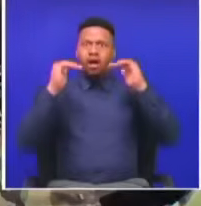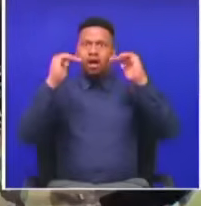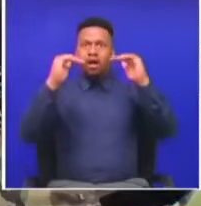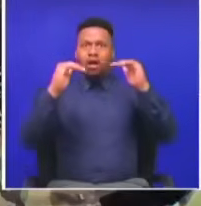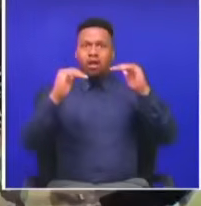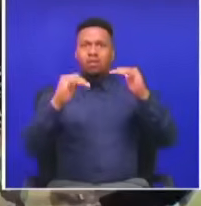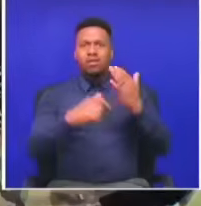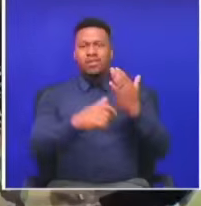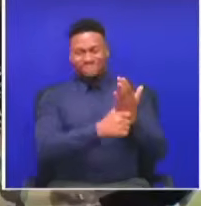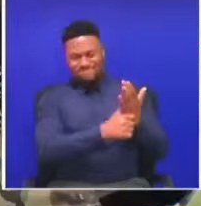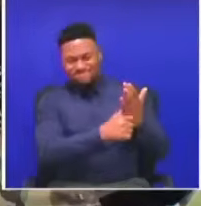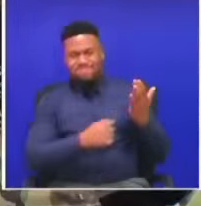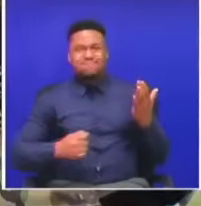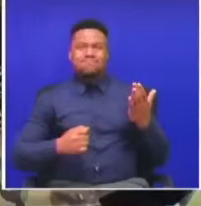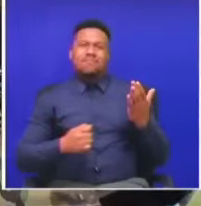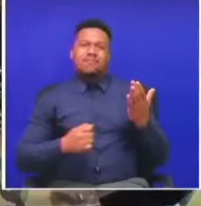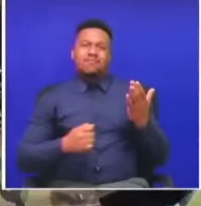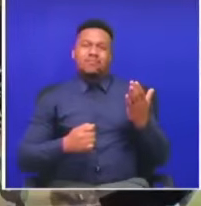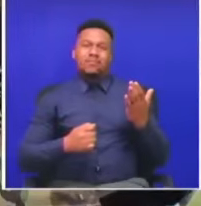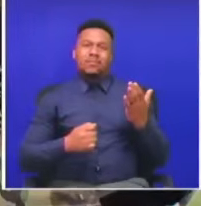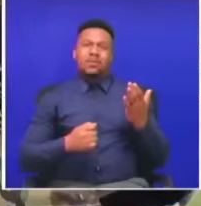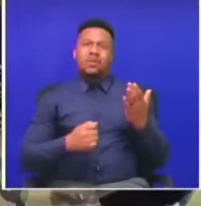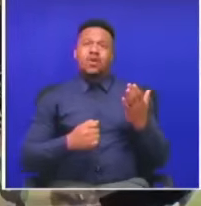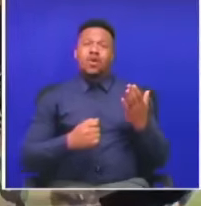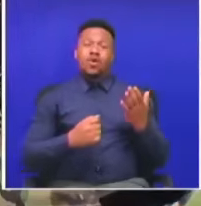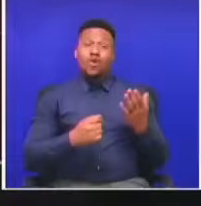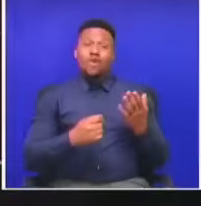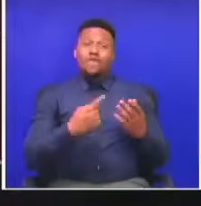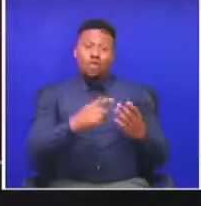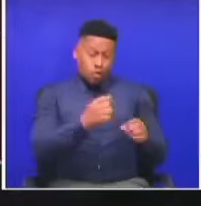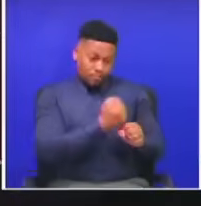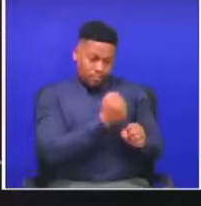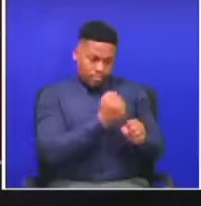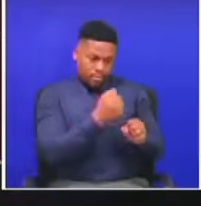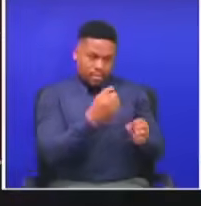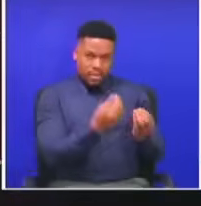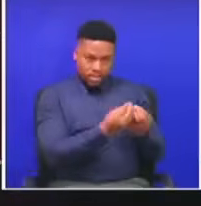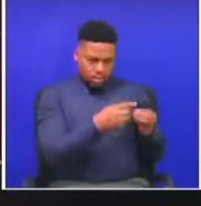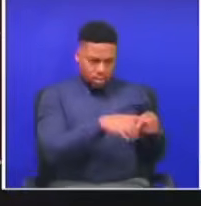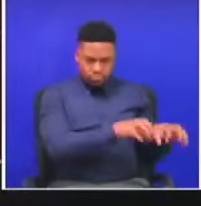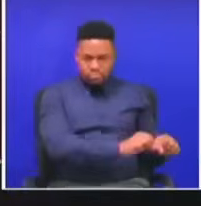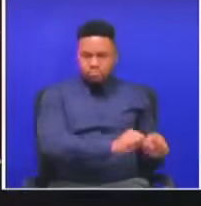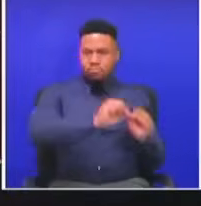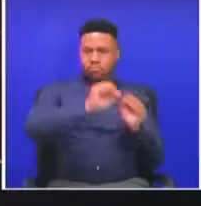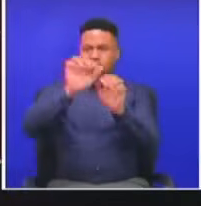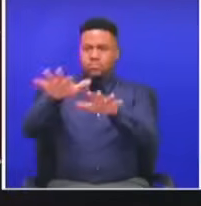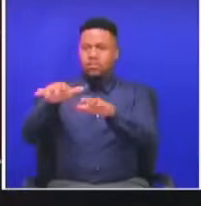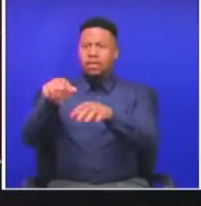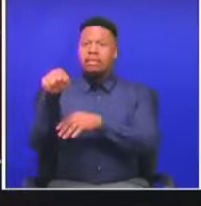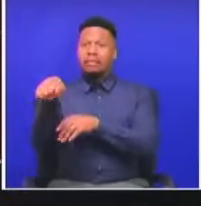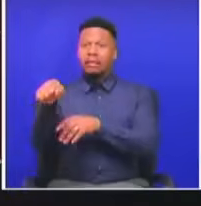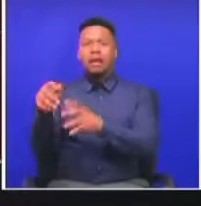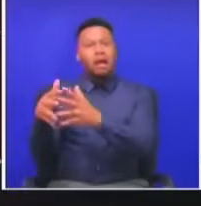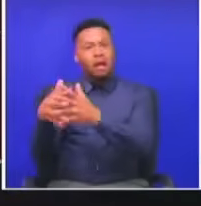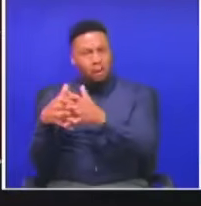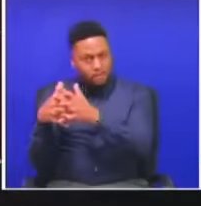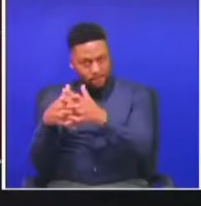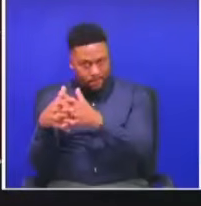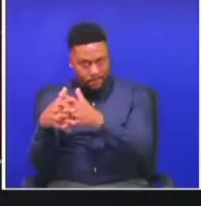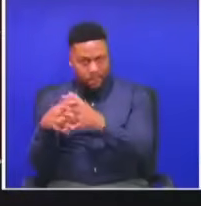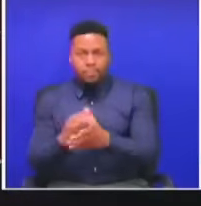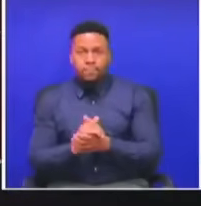to the exports that we make to the United States. Our government is therefore